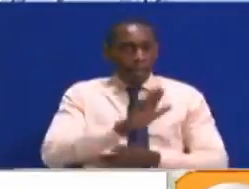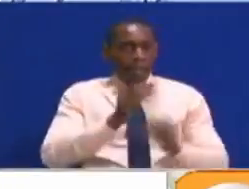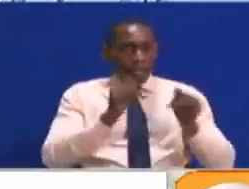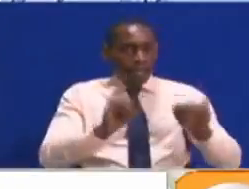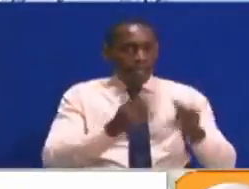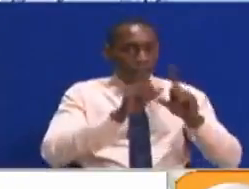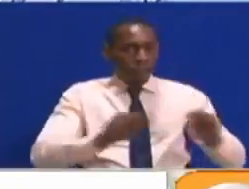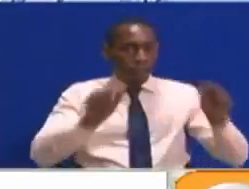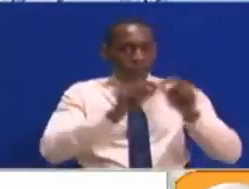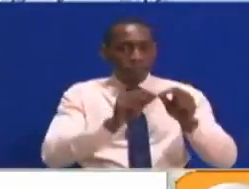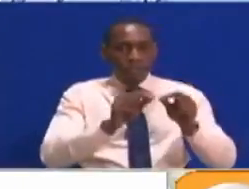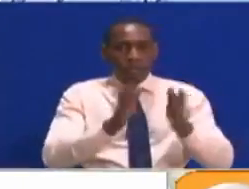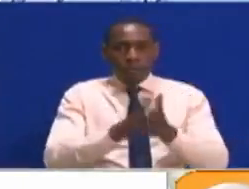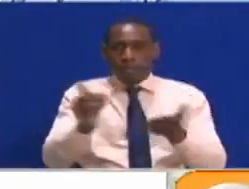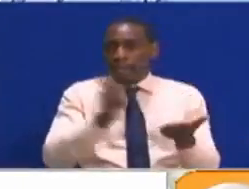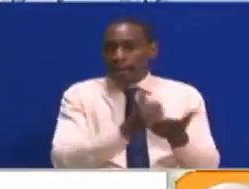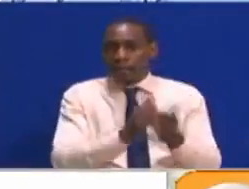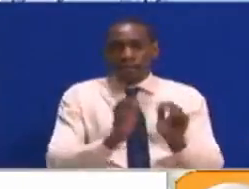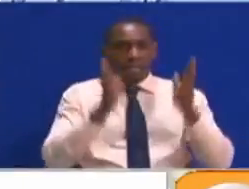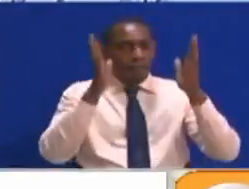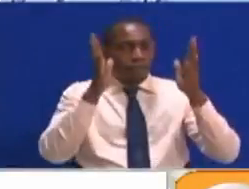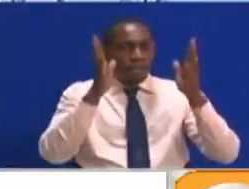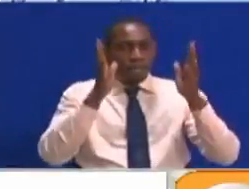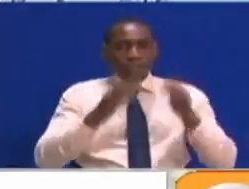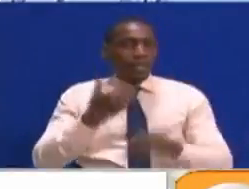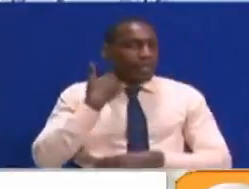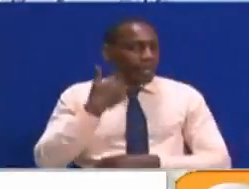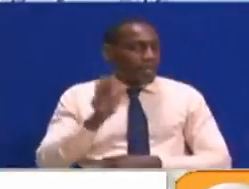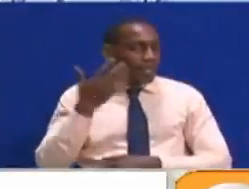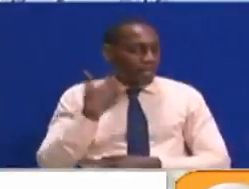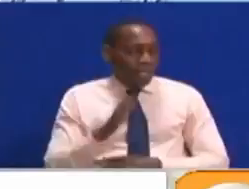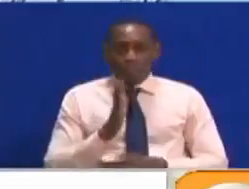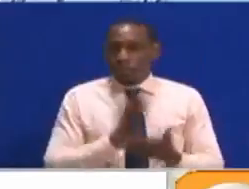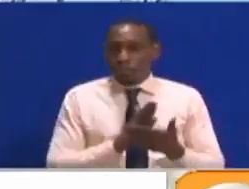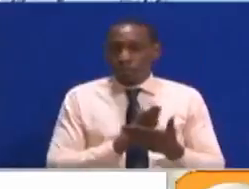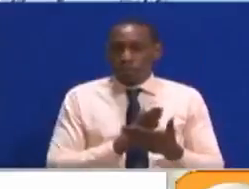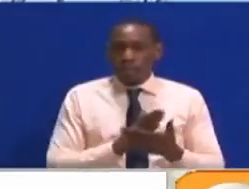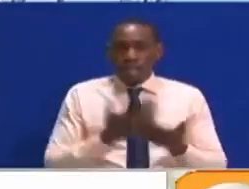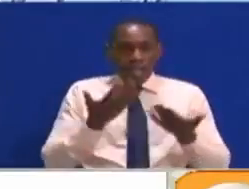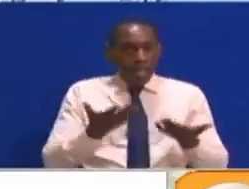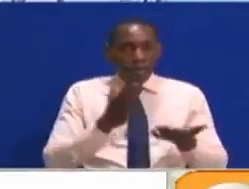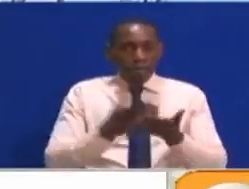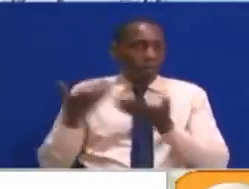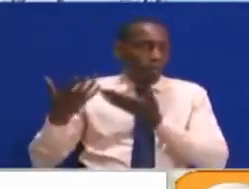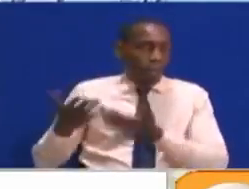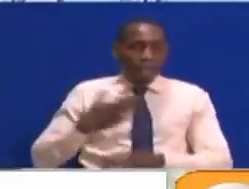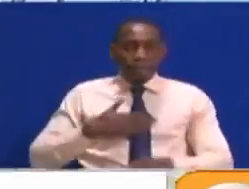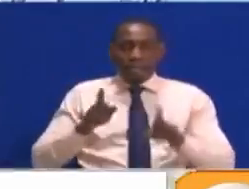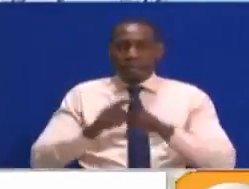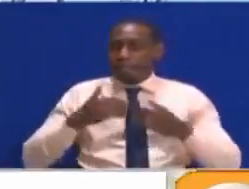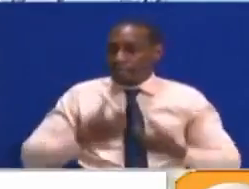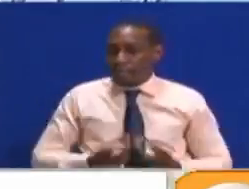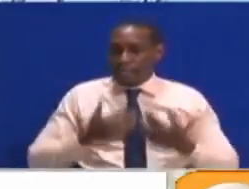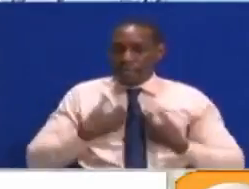moon feasts, and your appointed festivals. I hate with all my beings. They have become a burden to me. I'm weary